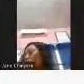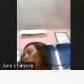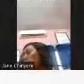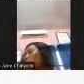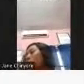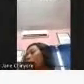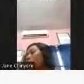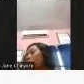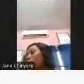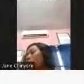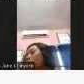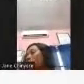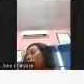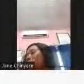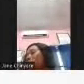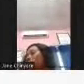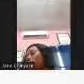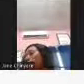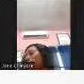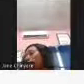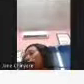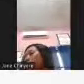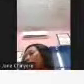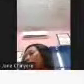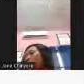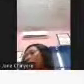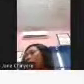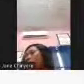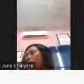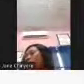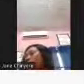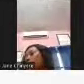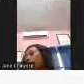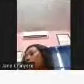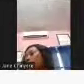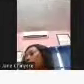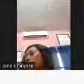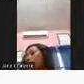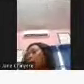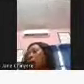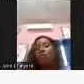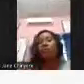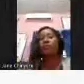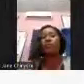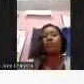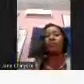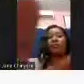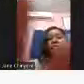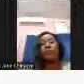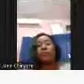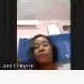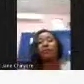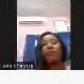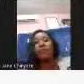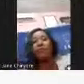Because when you look at what the term learning disability means in the US,